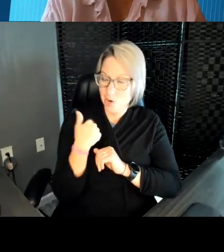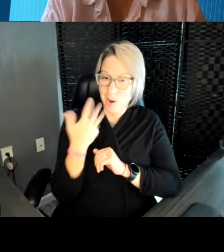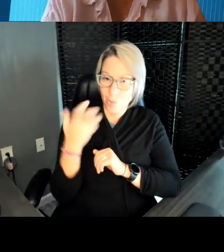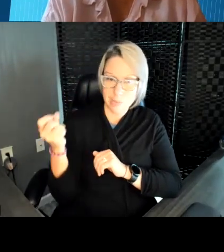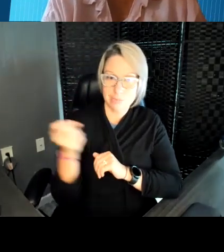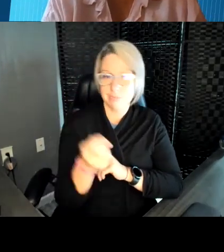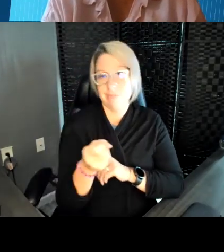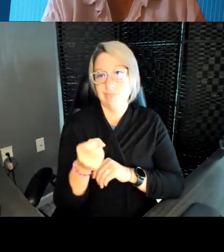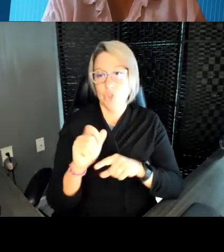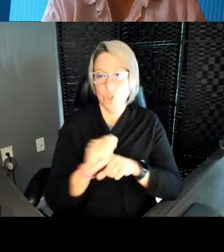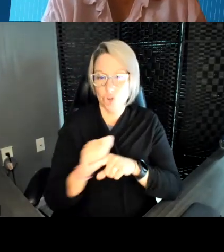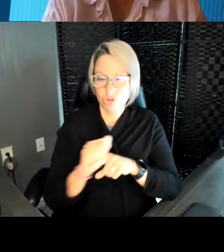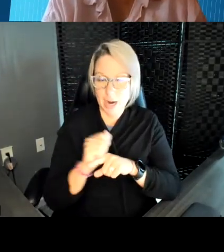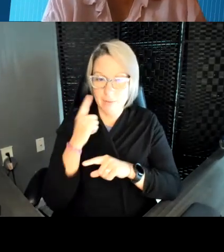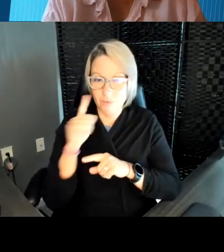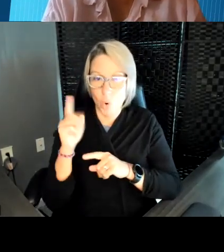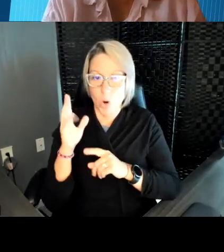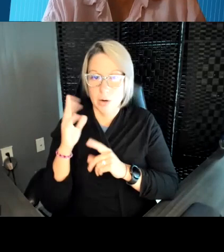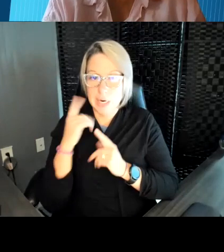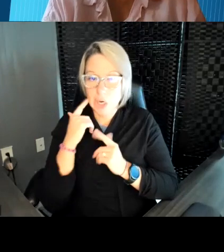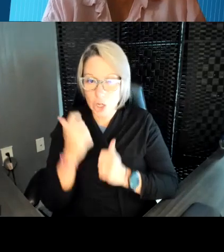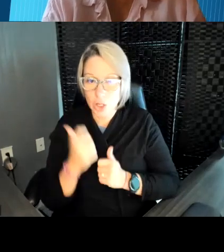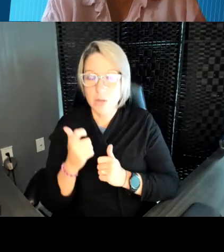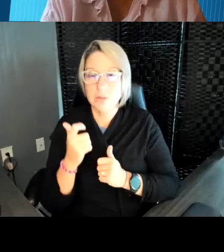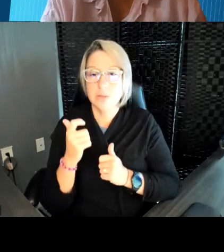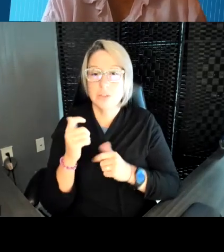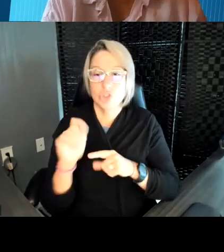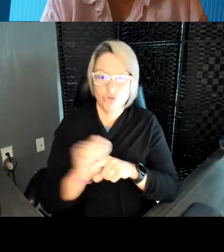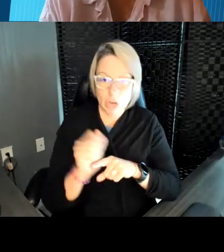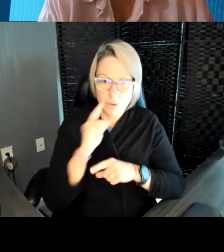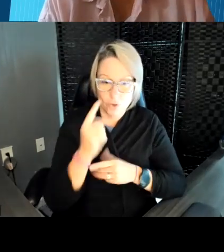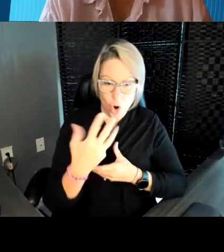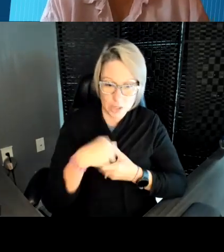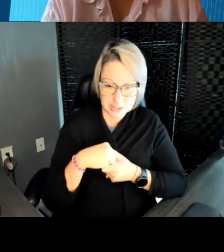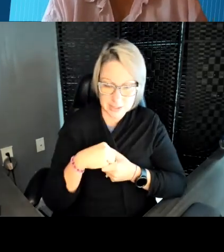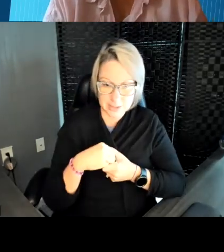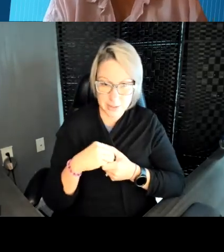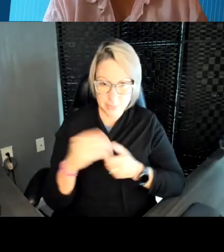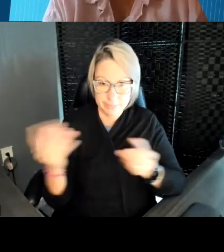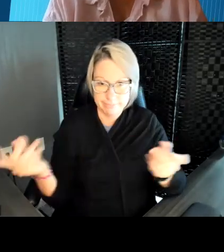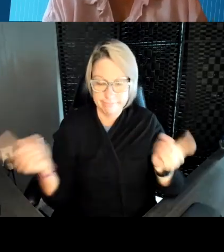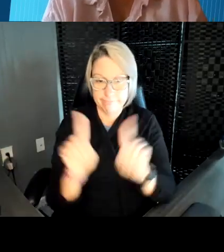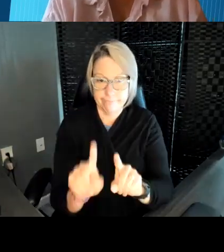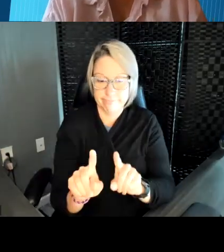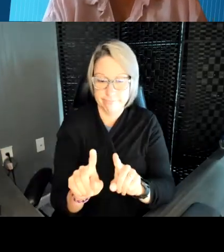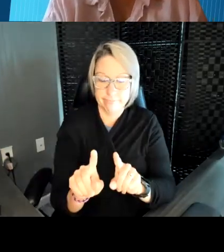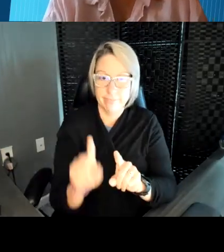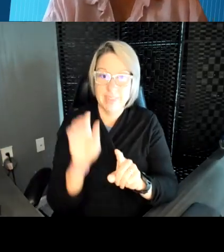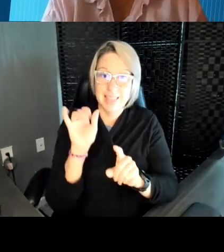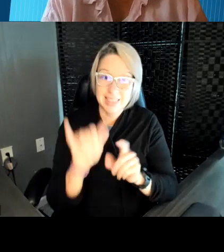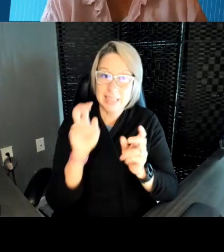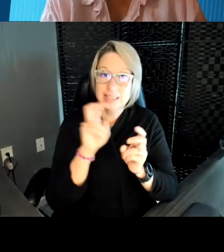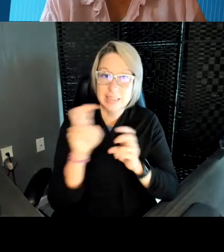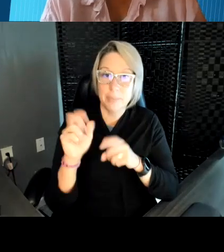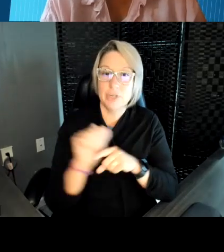in hearing and loss in people trained in autism. I will tell you that's been actually a topic of